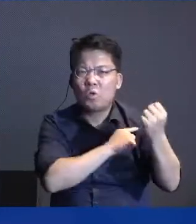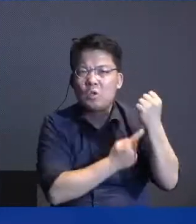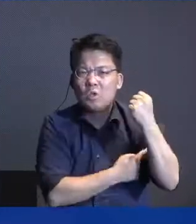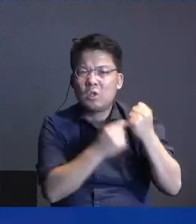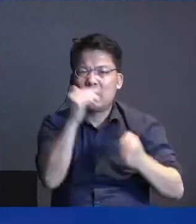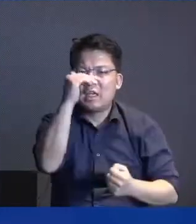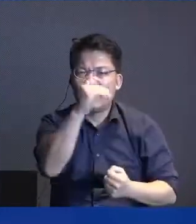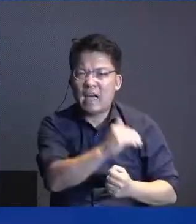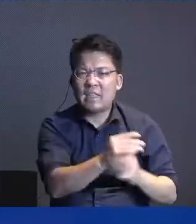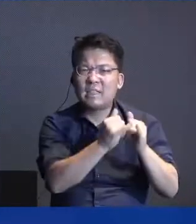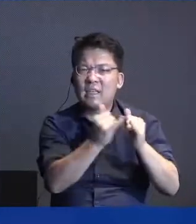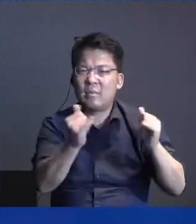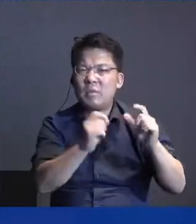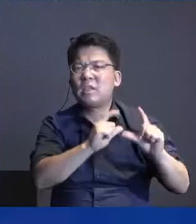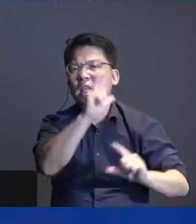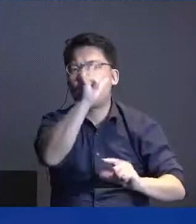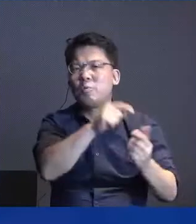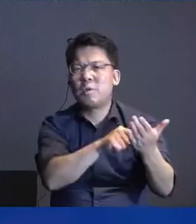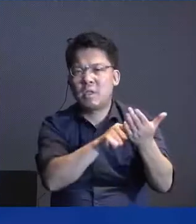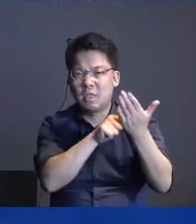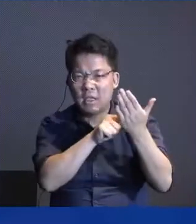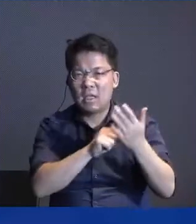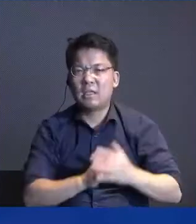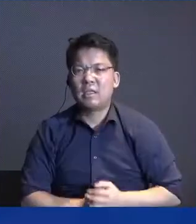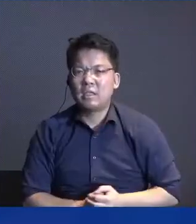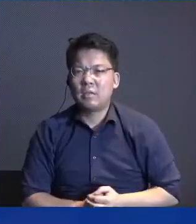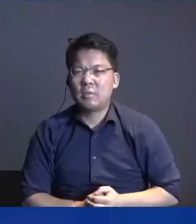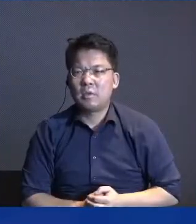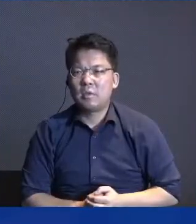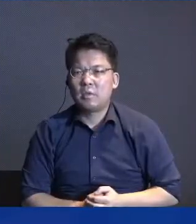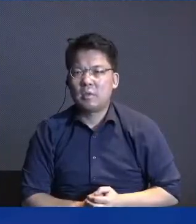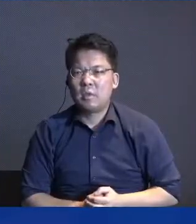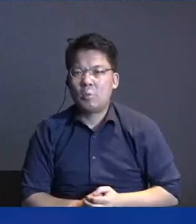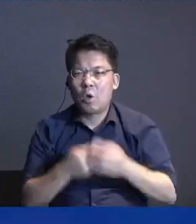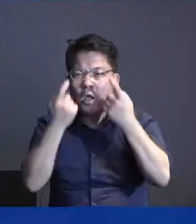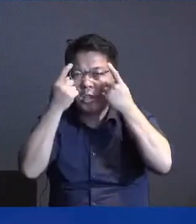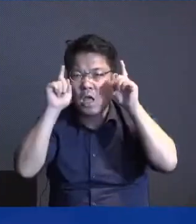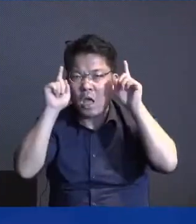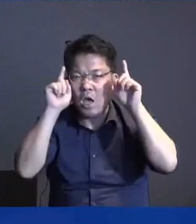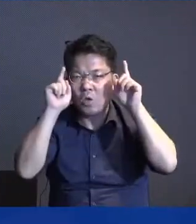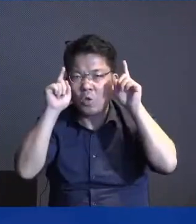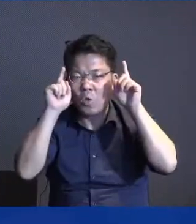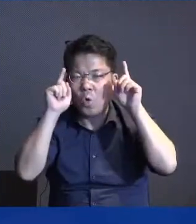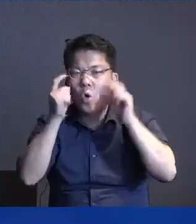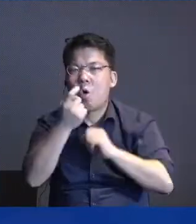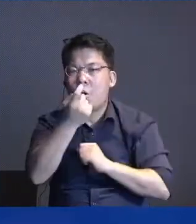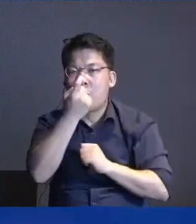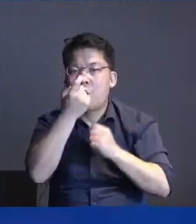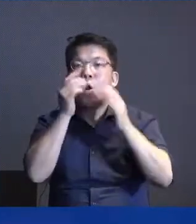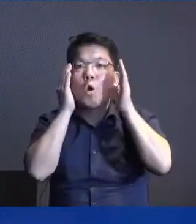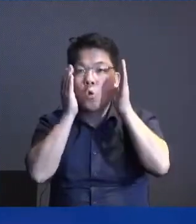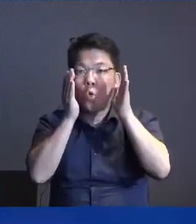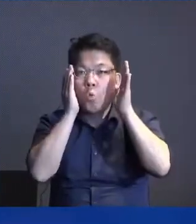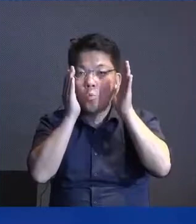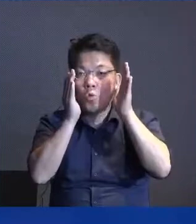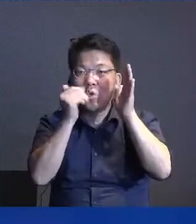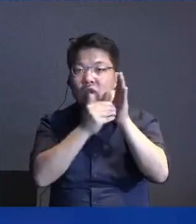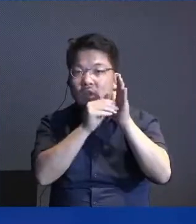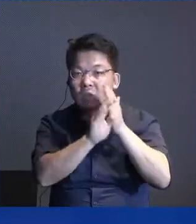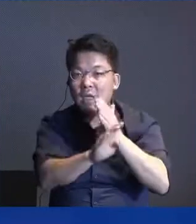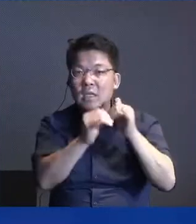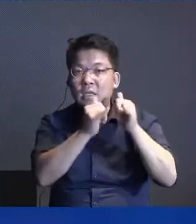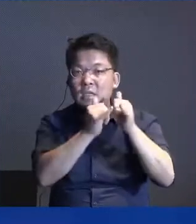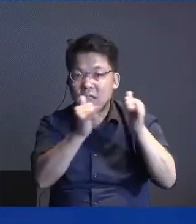strong social background that enables active engagement, which leads to better mental